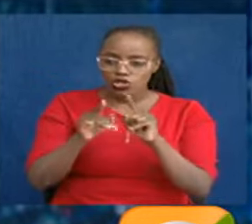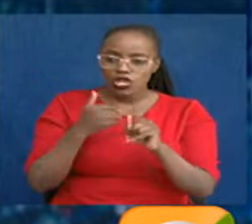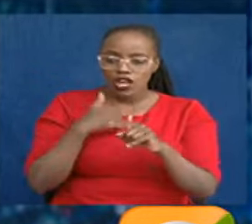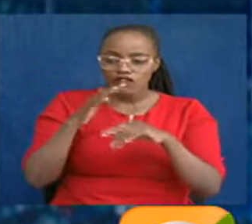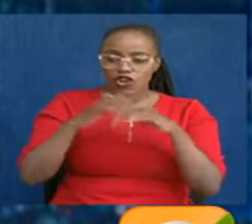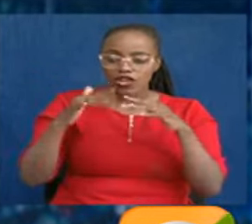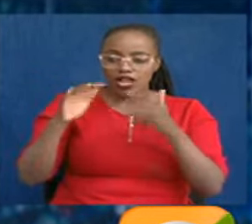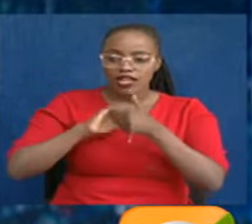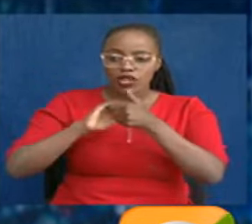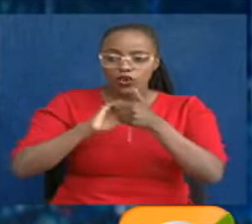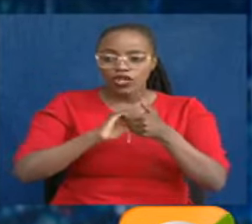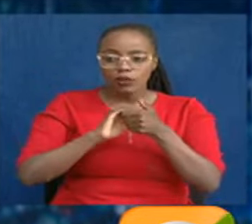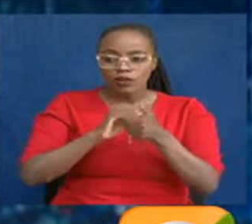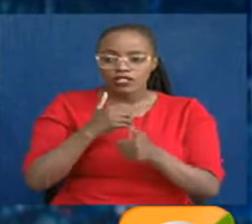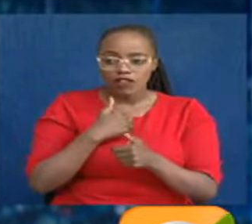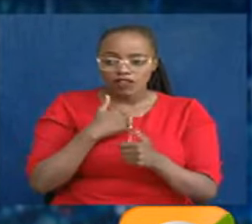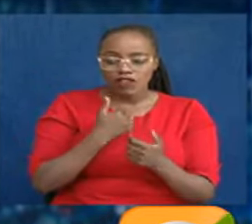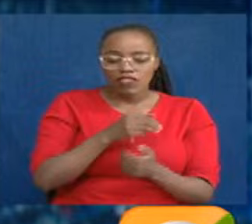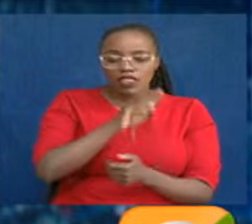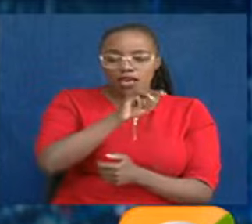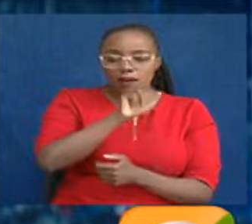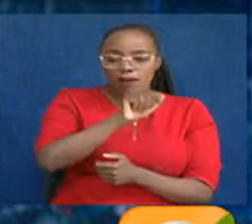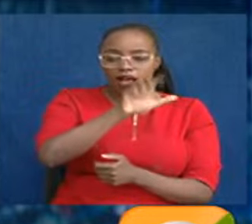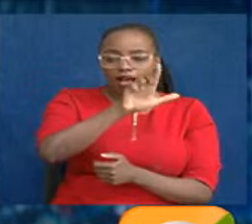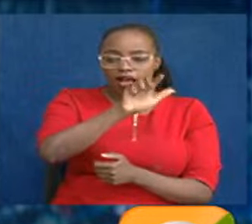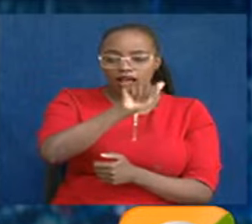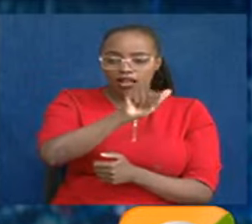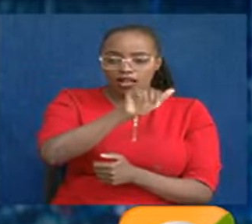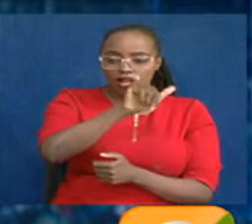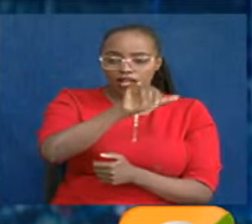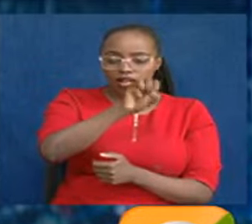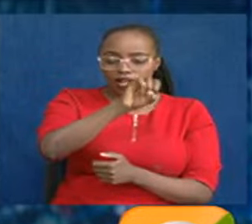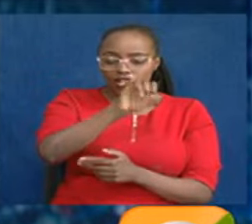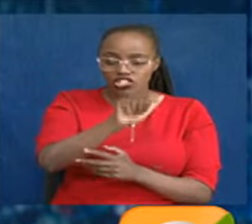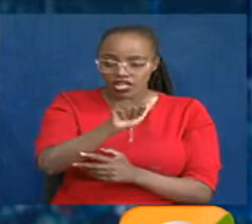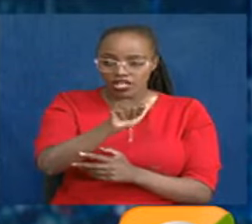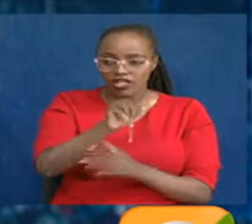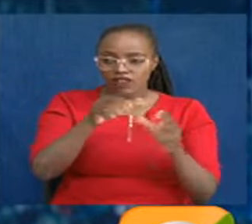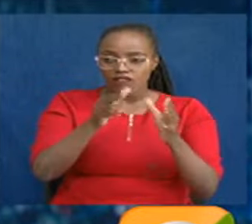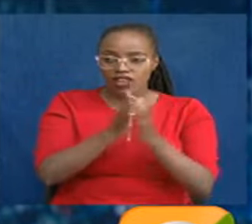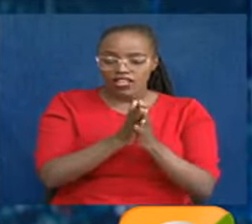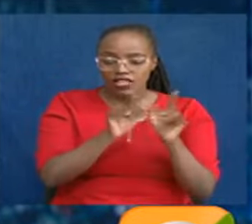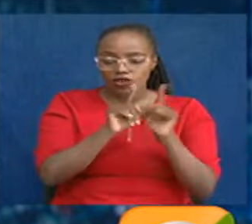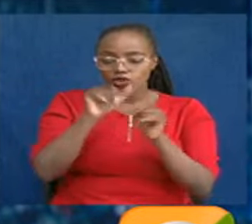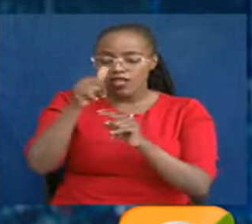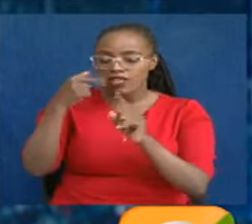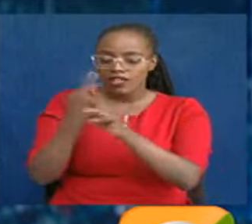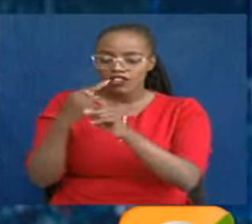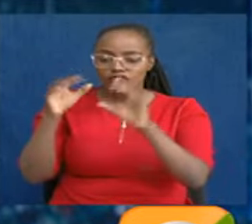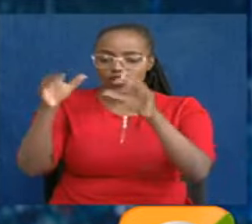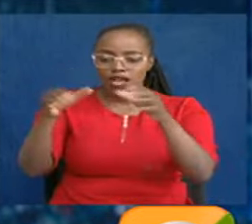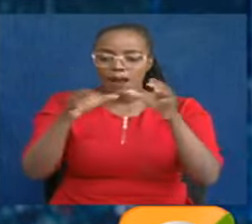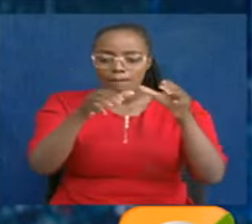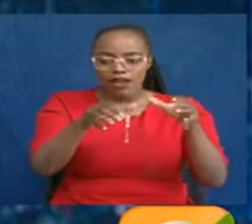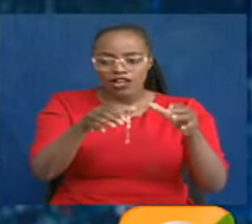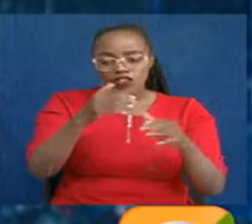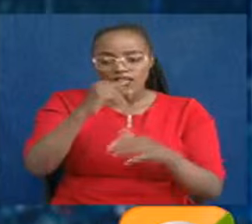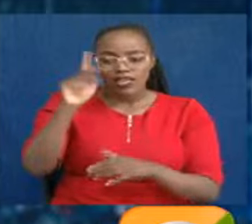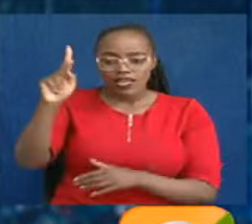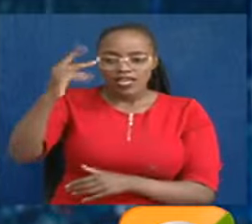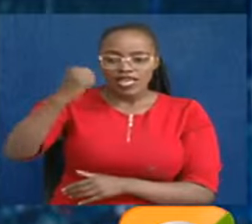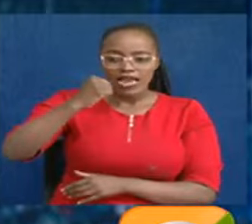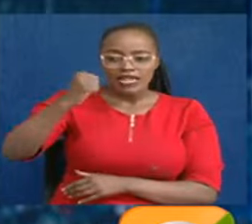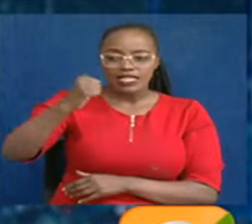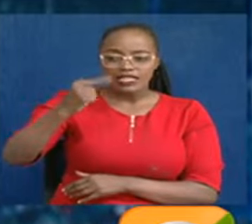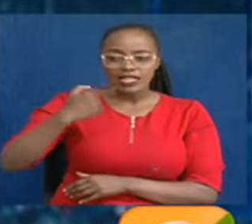online engagement between Malaysian companies and the Malaysian and Kenyan companies. And on the Kenya side, we're